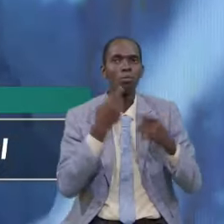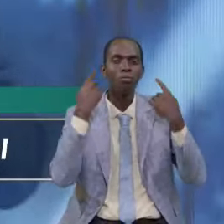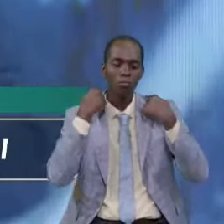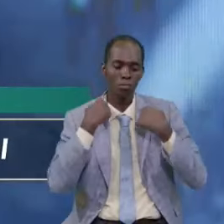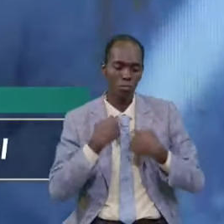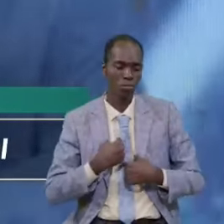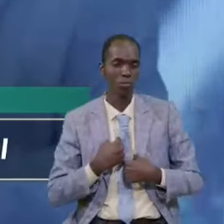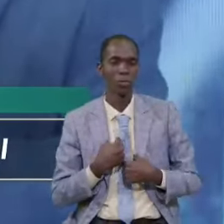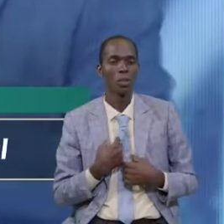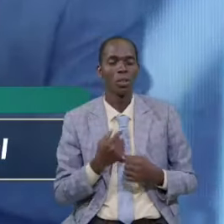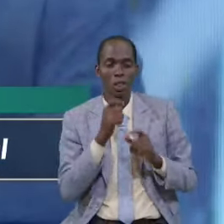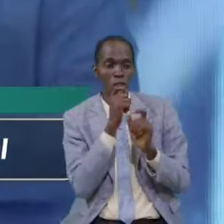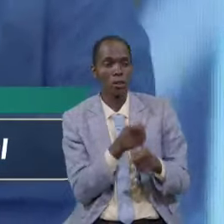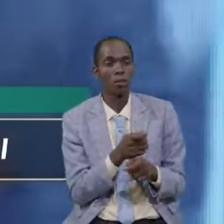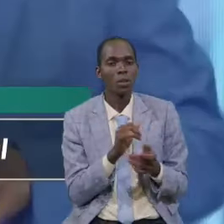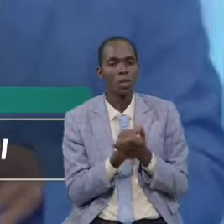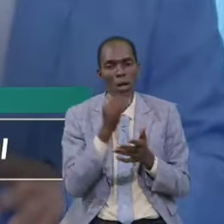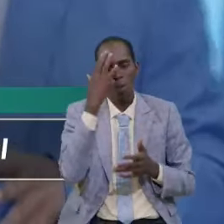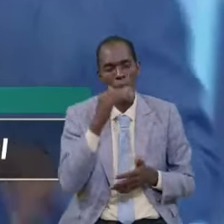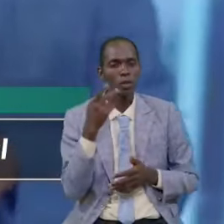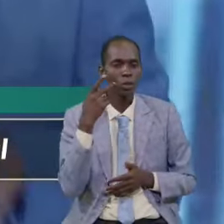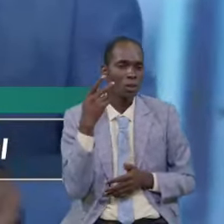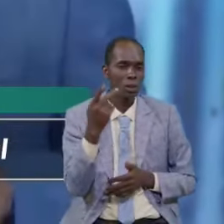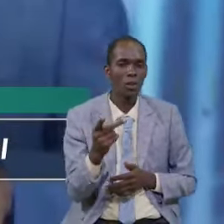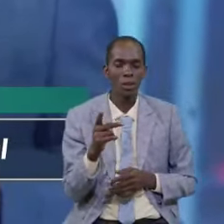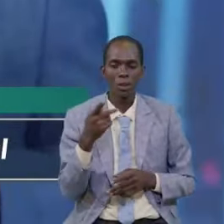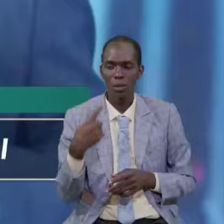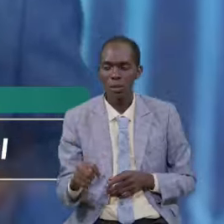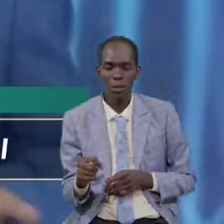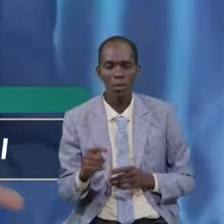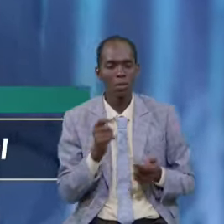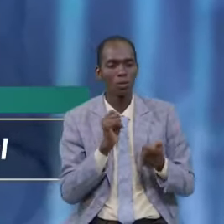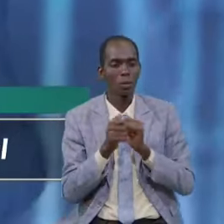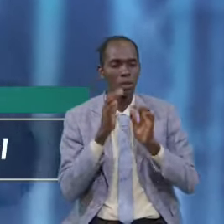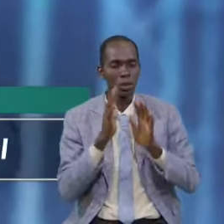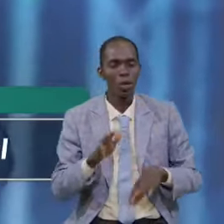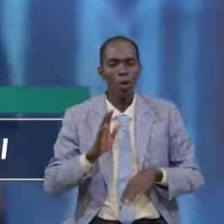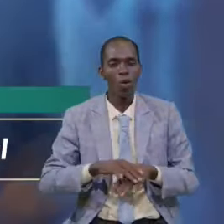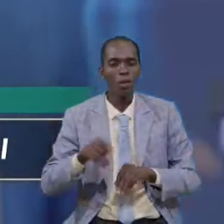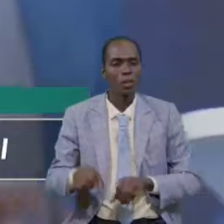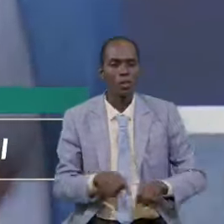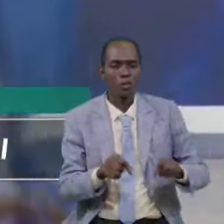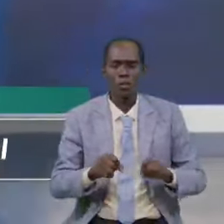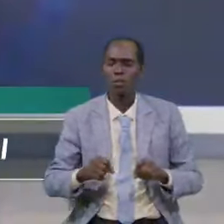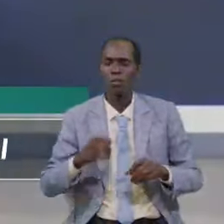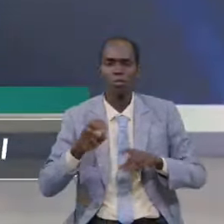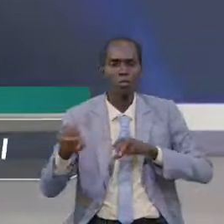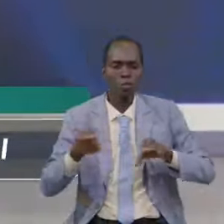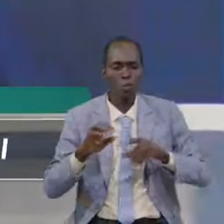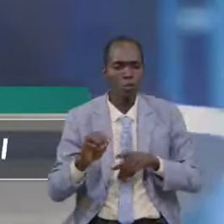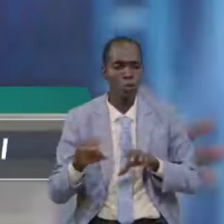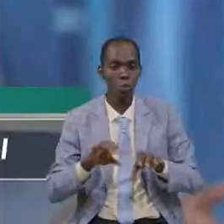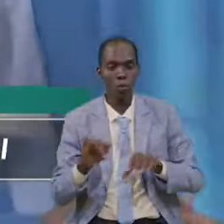streets, and they are trotting, they are jogging, and they are running on the street, because they're training their